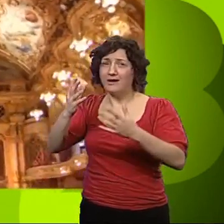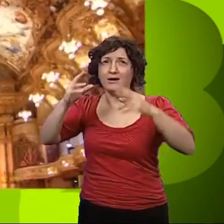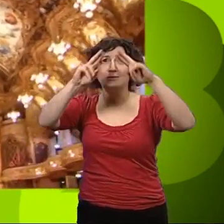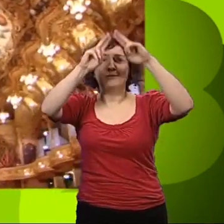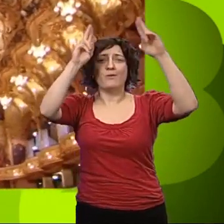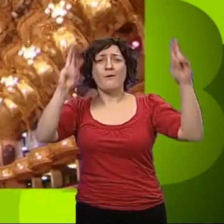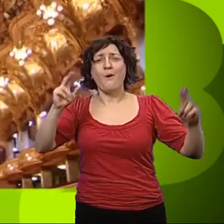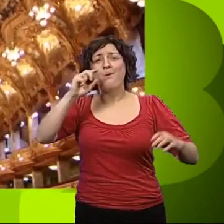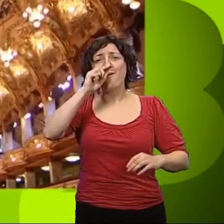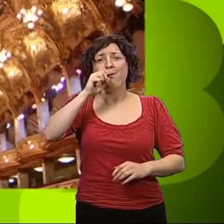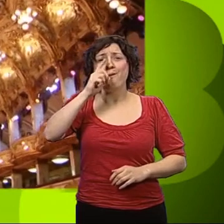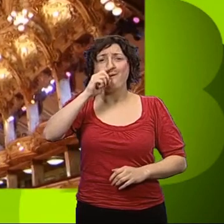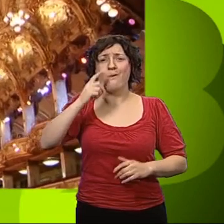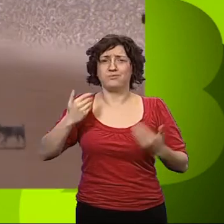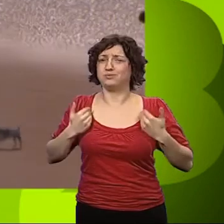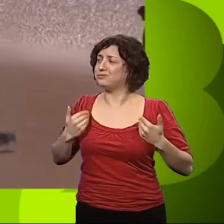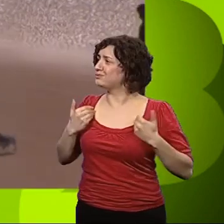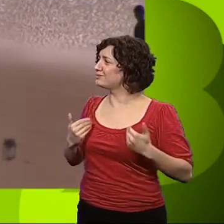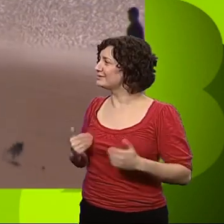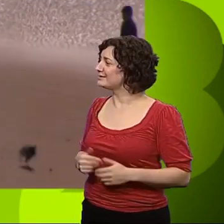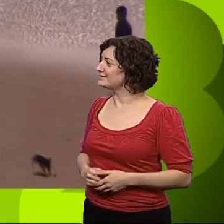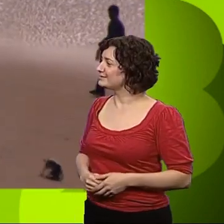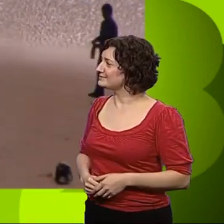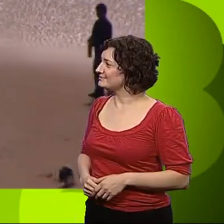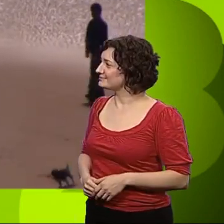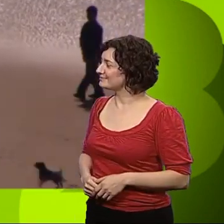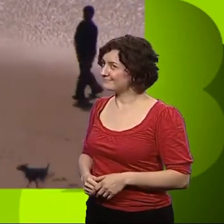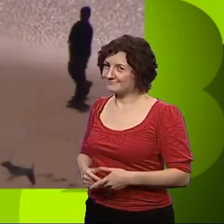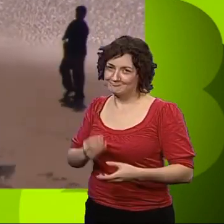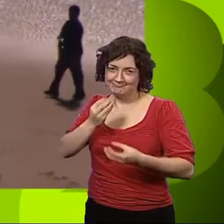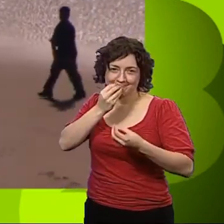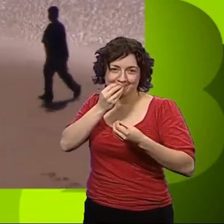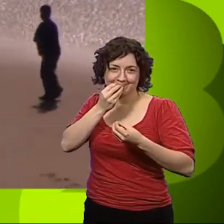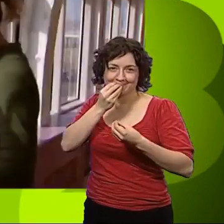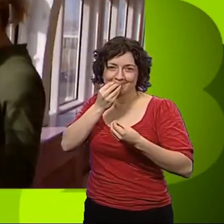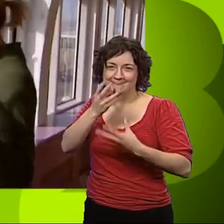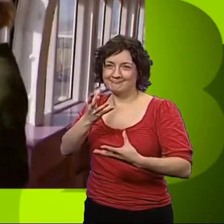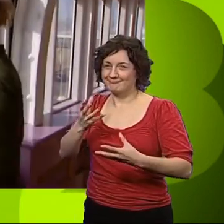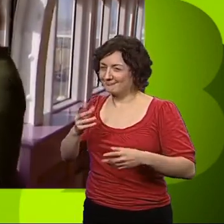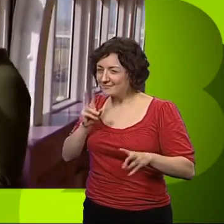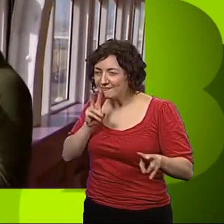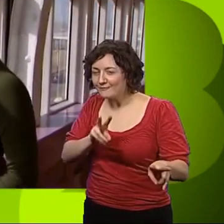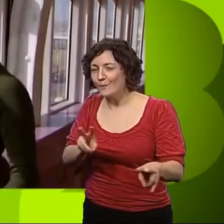stands 518 feet tall. Wow, what a fantastic view. This